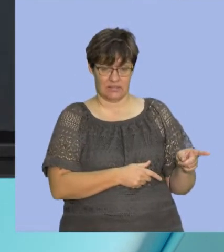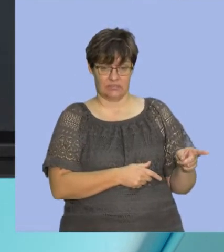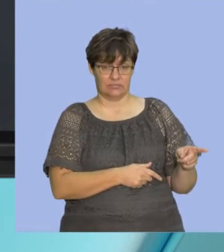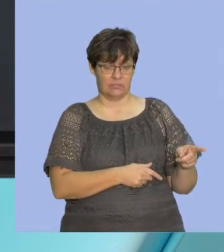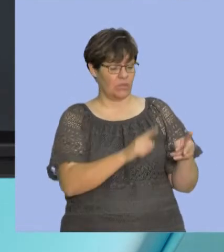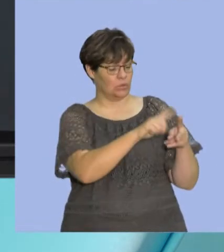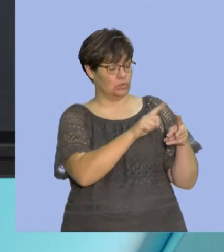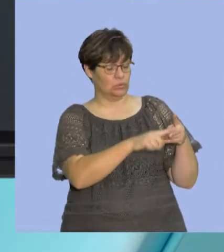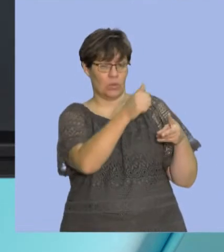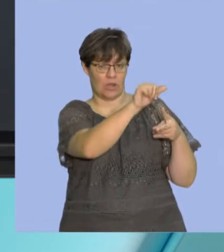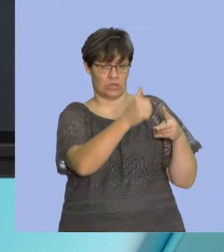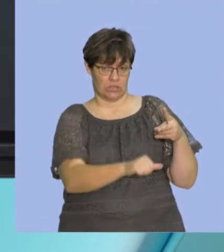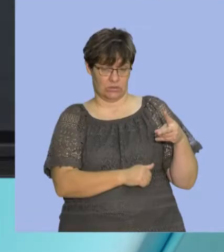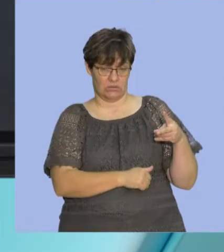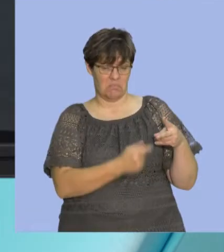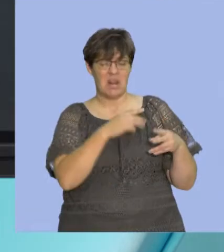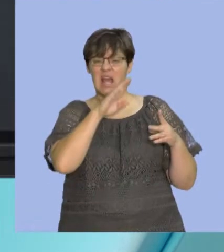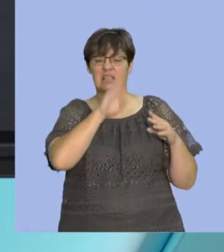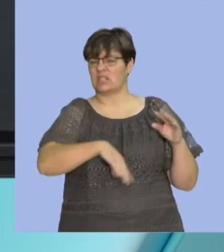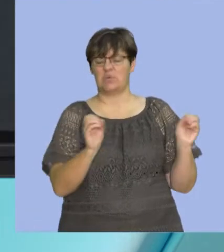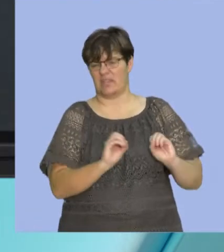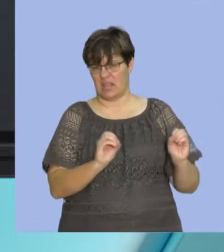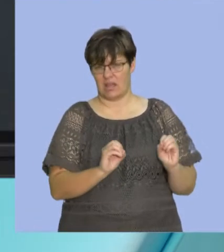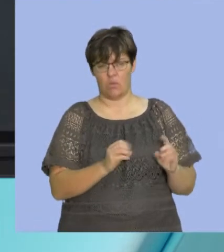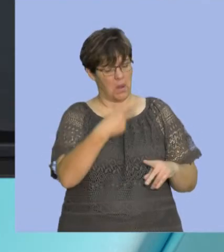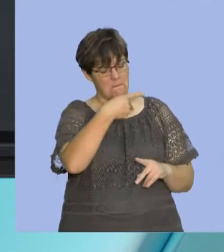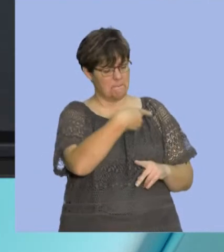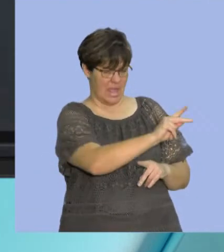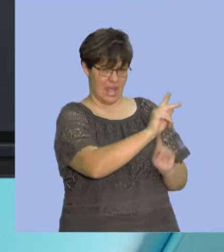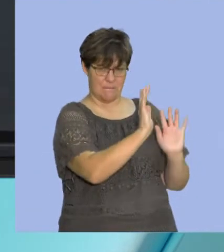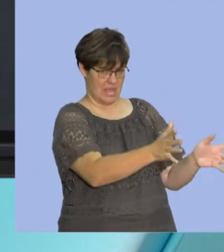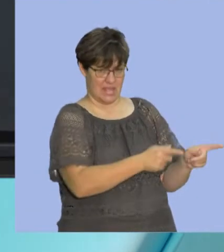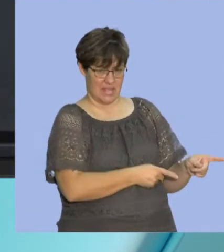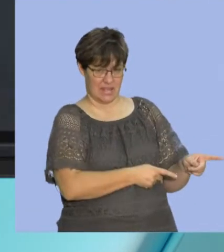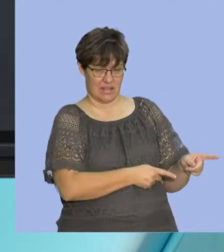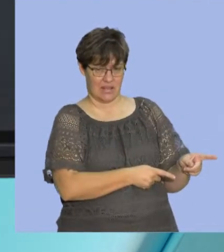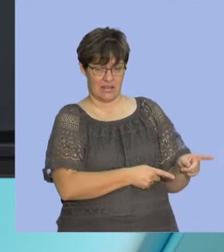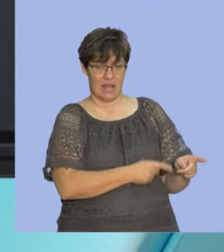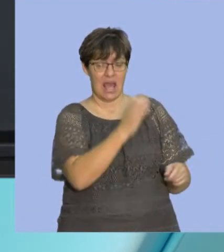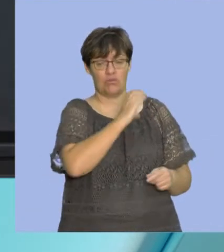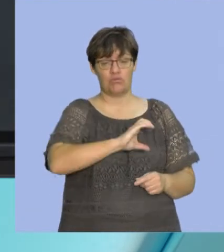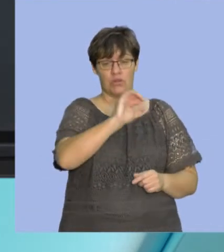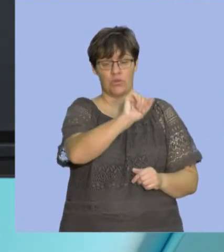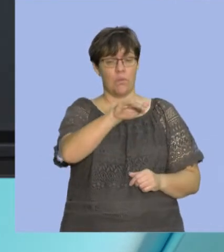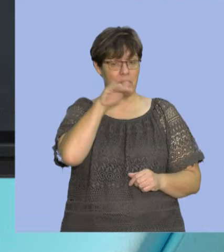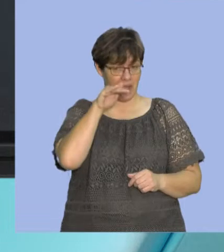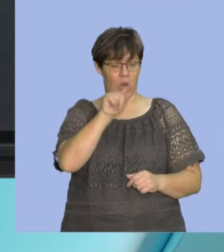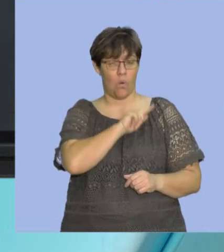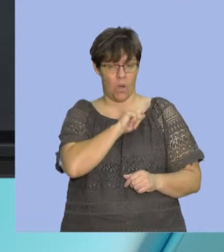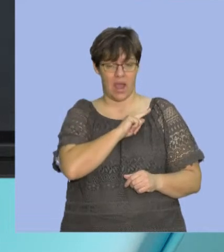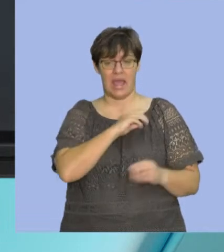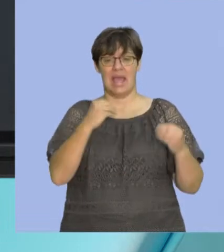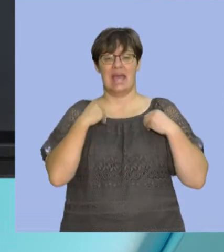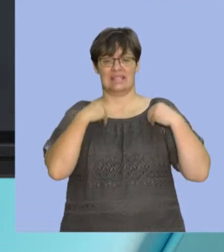accounts involved. Let's assume there's no discount. You just settle the amount of a creditor. You credit your bank. Why? Asset